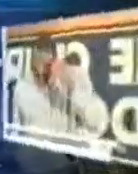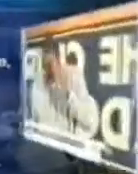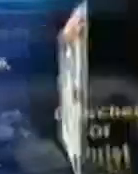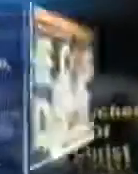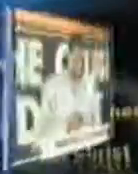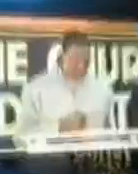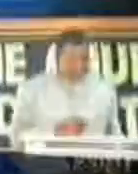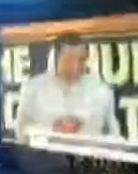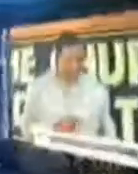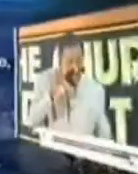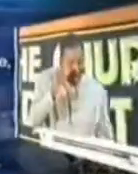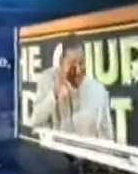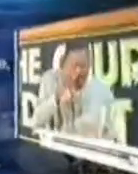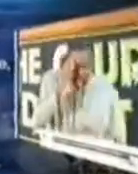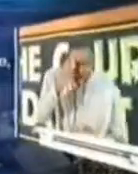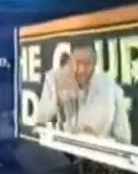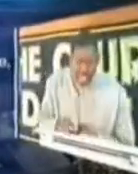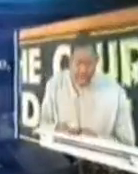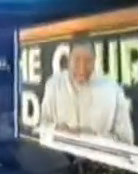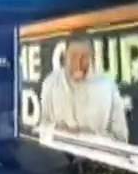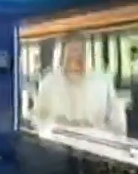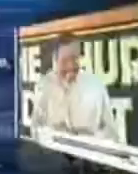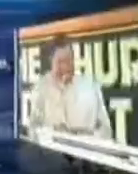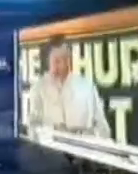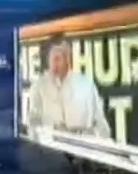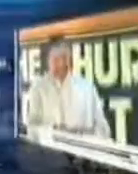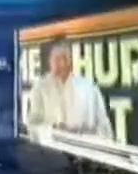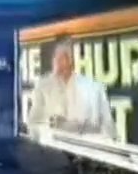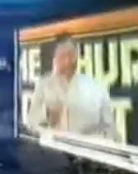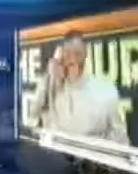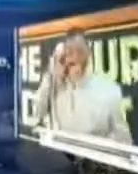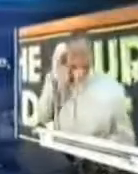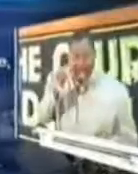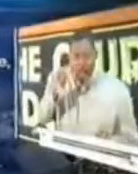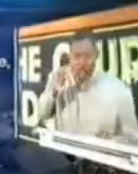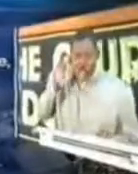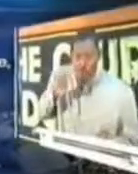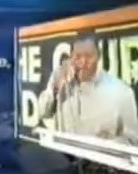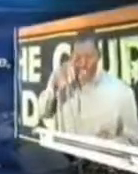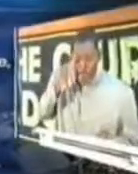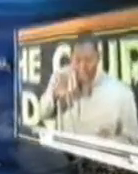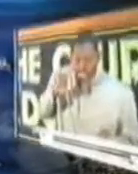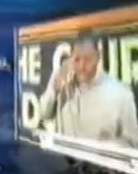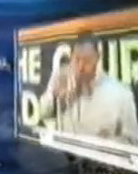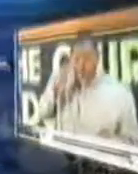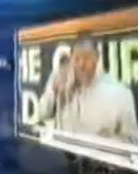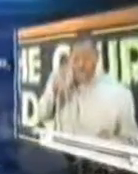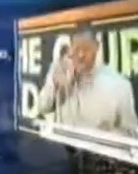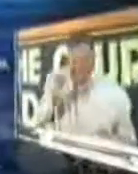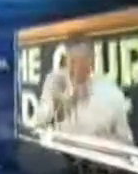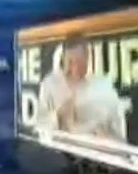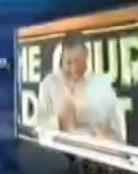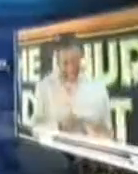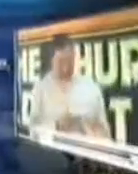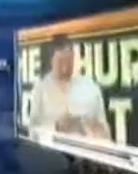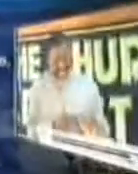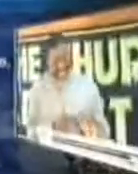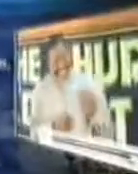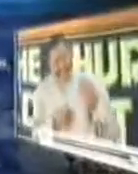Philippians chapter 4 no. Obama Paul at twas na the okay and he said, now you Philippians know also